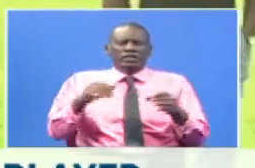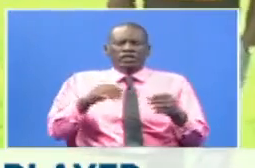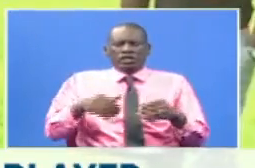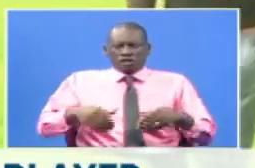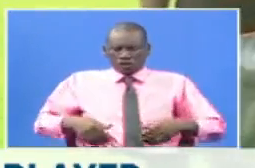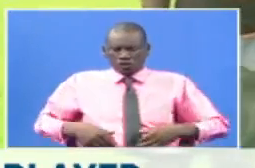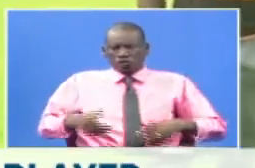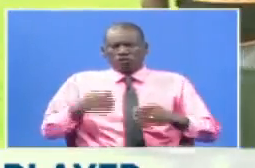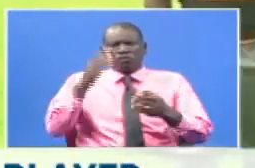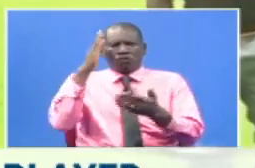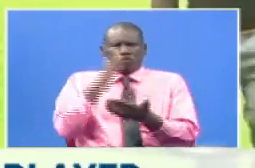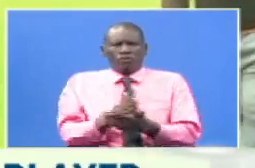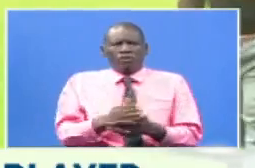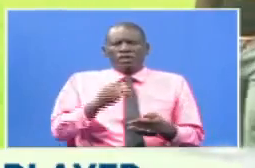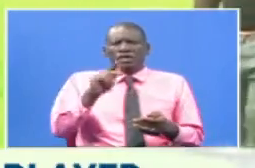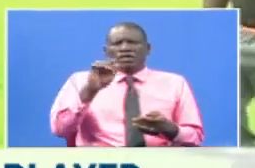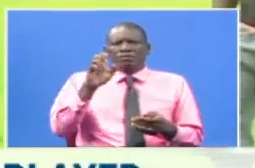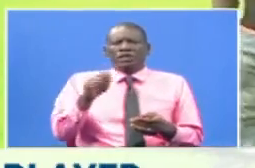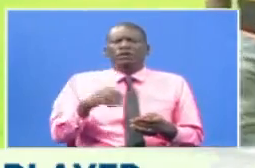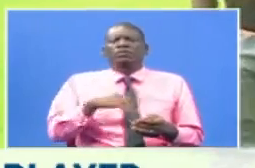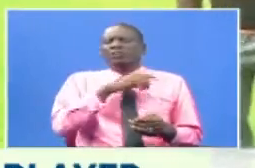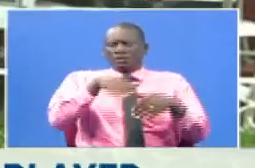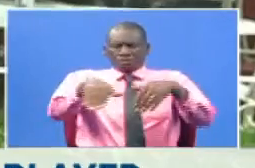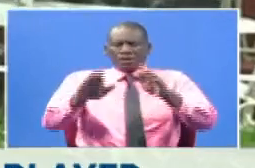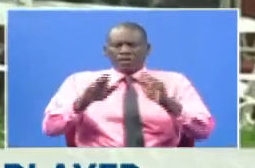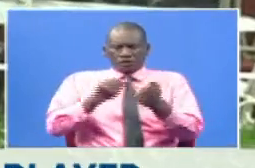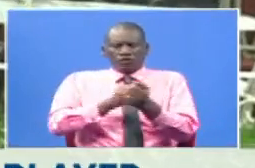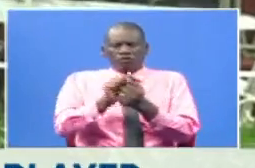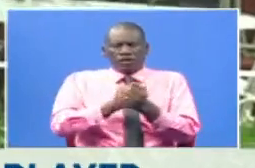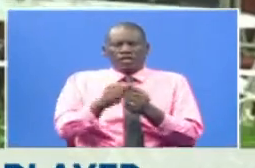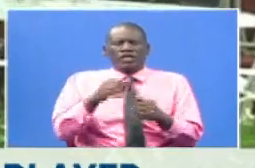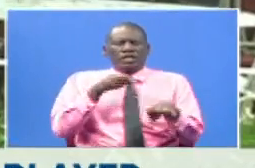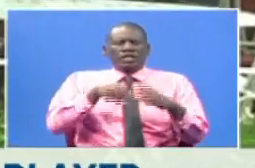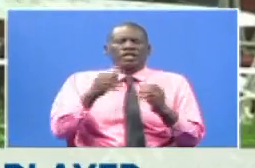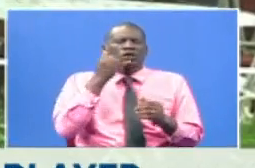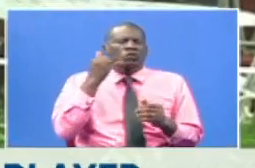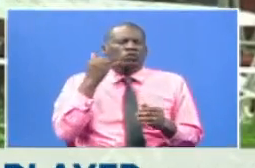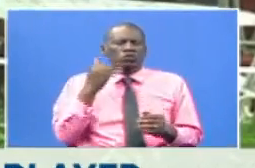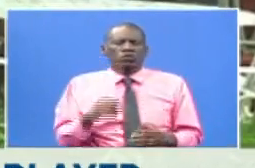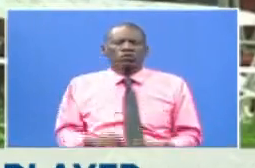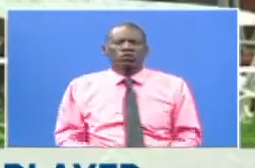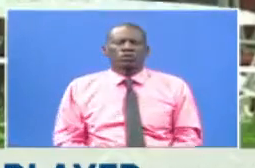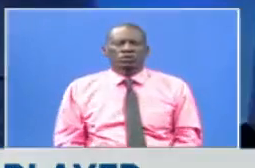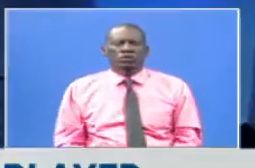Kibet will be buried this Friday in Nakuru. Ruth Sarmoi, NTV.